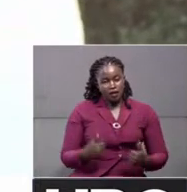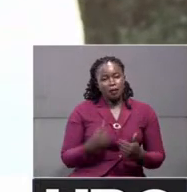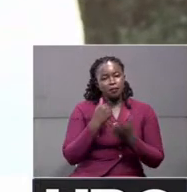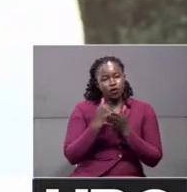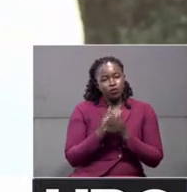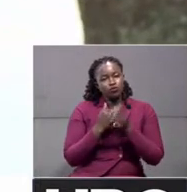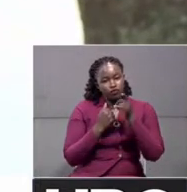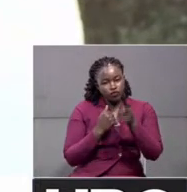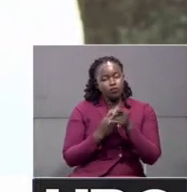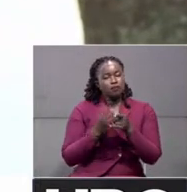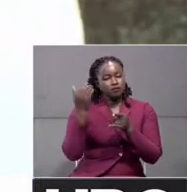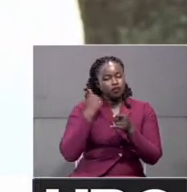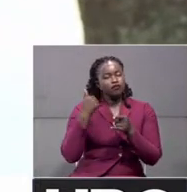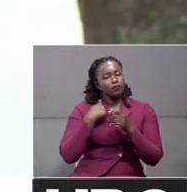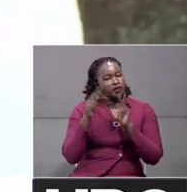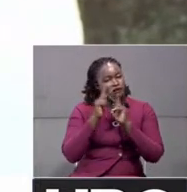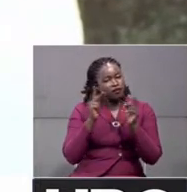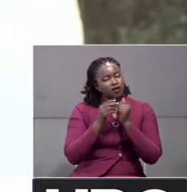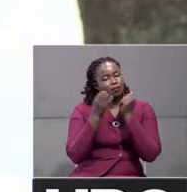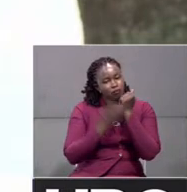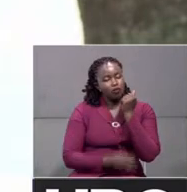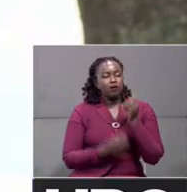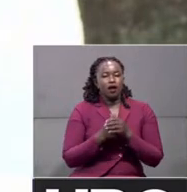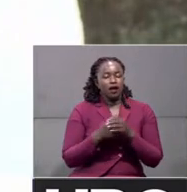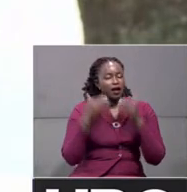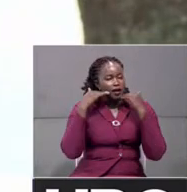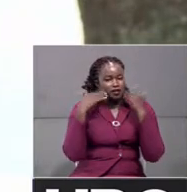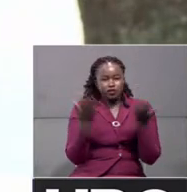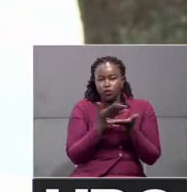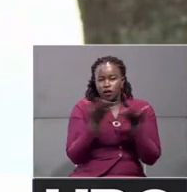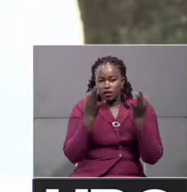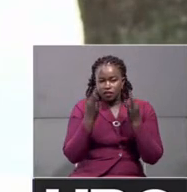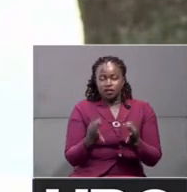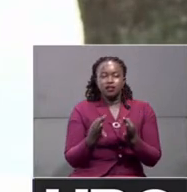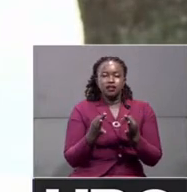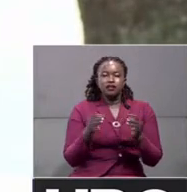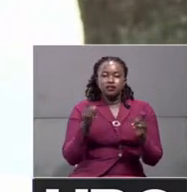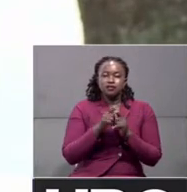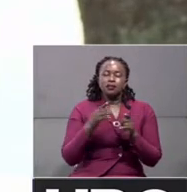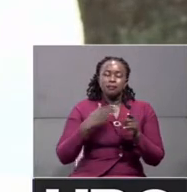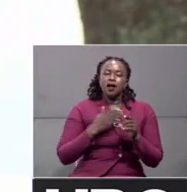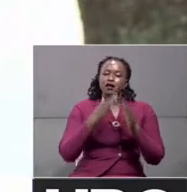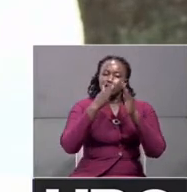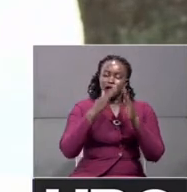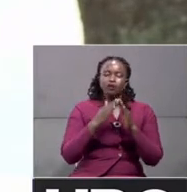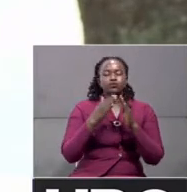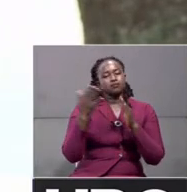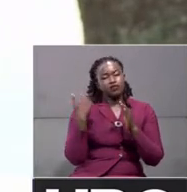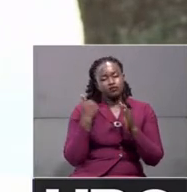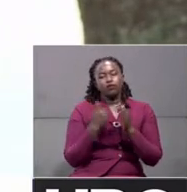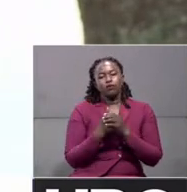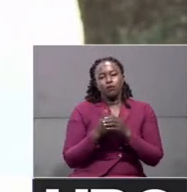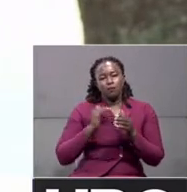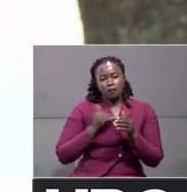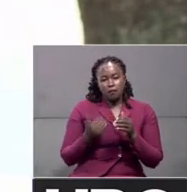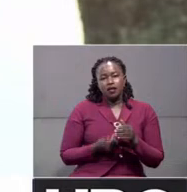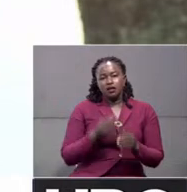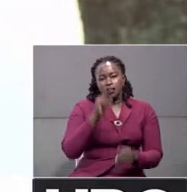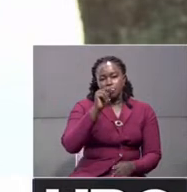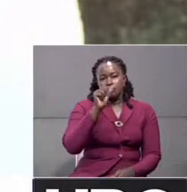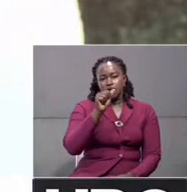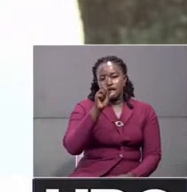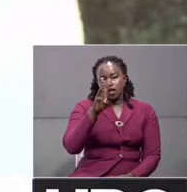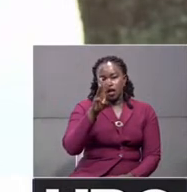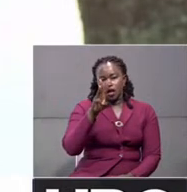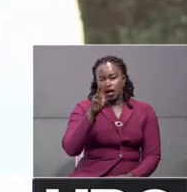Nali mwavu nnyo nga sina kyemmanyi. Era nga n'akayumba kensulamu. Madamu Nalwanga